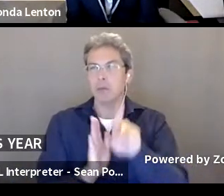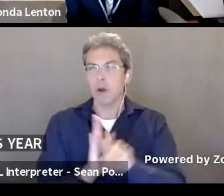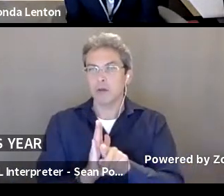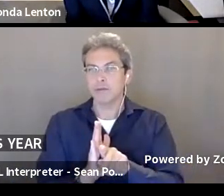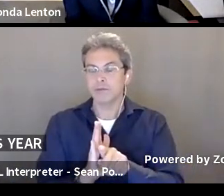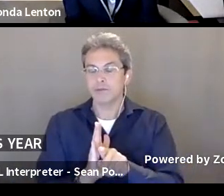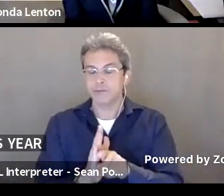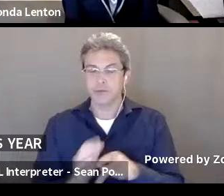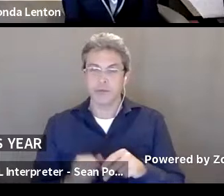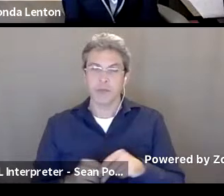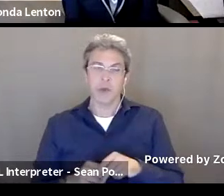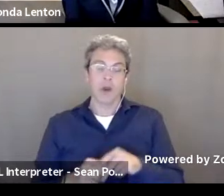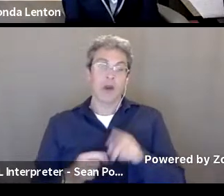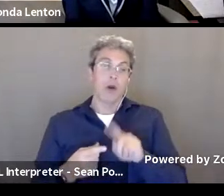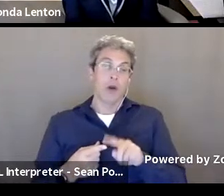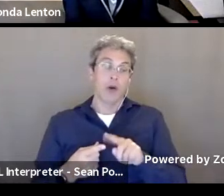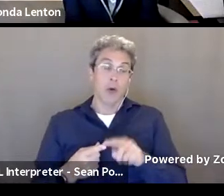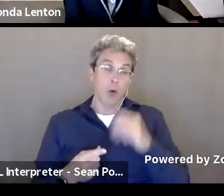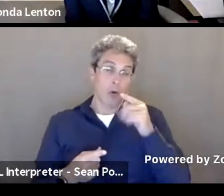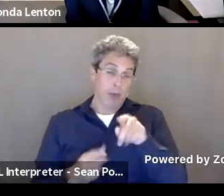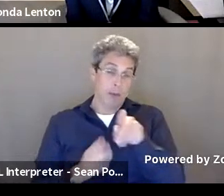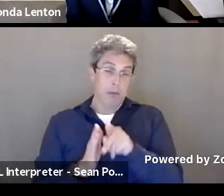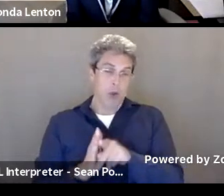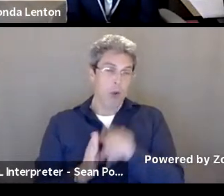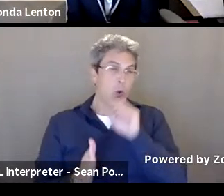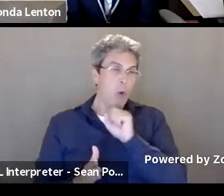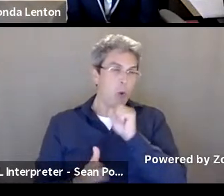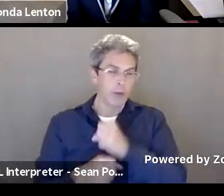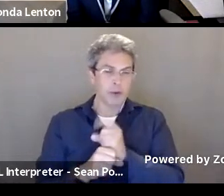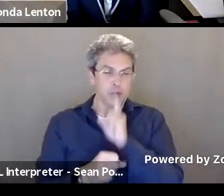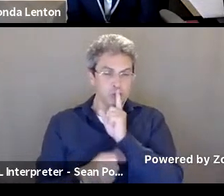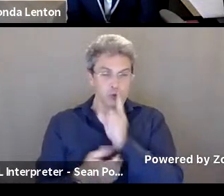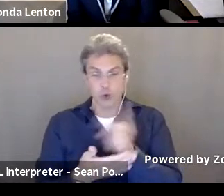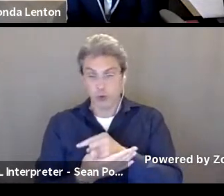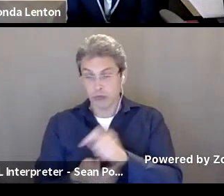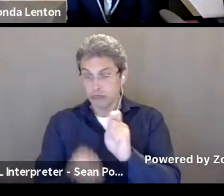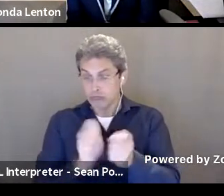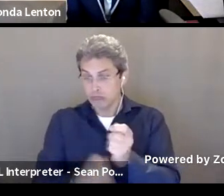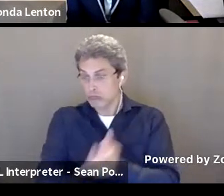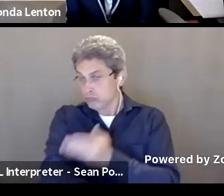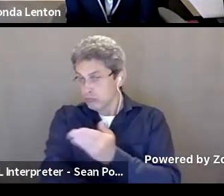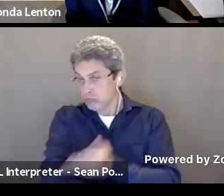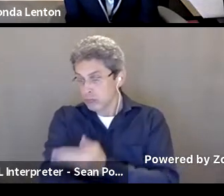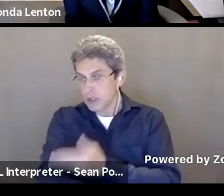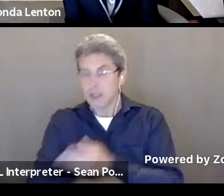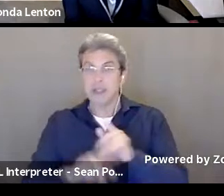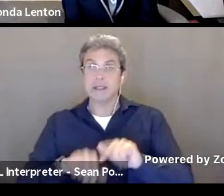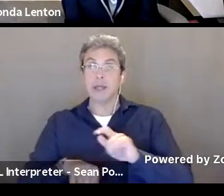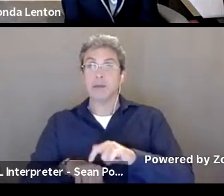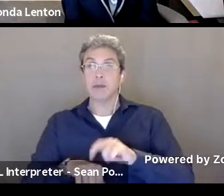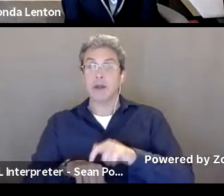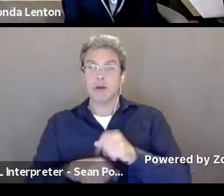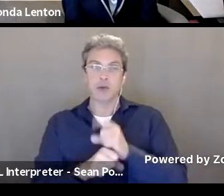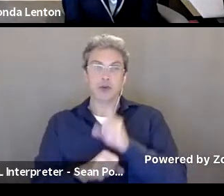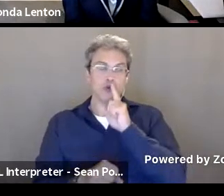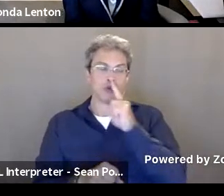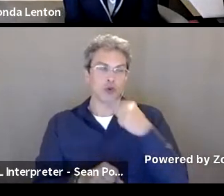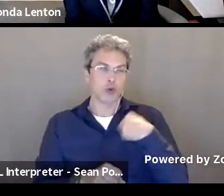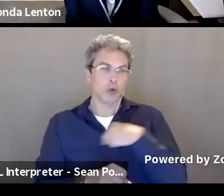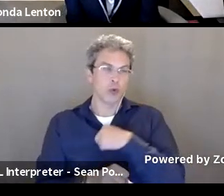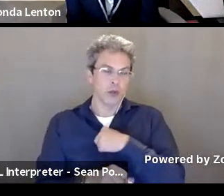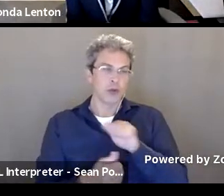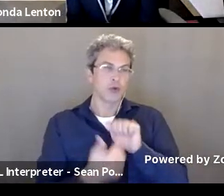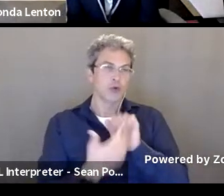update the policy itself, but also to look at ways to improve the unconscious bias training that we do for